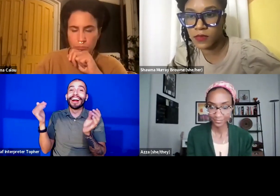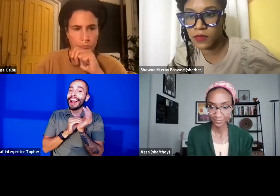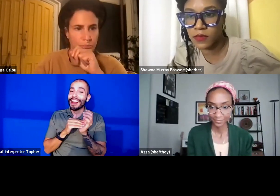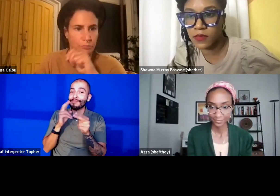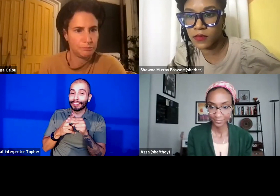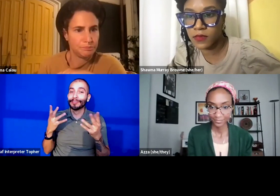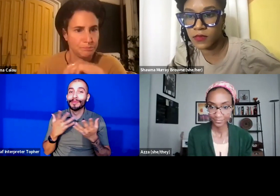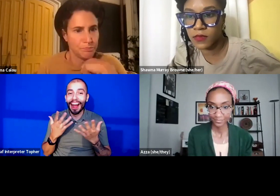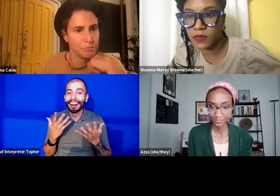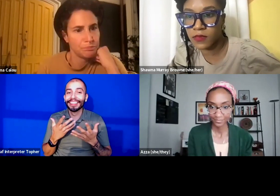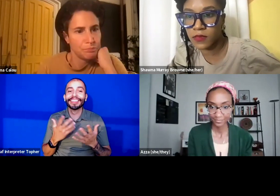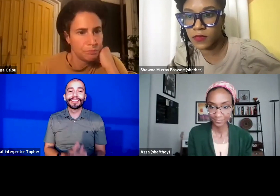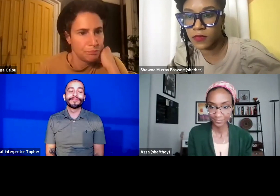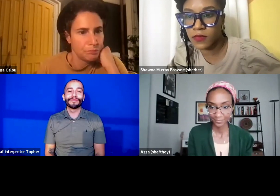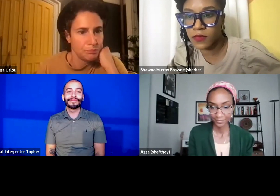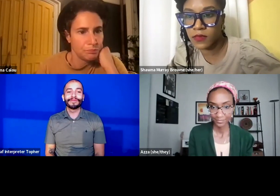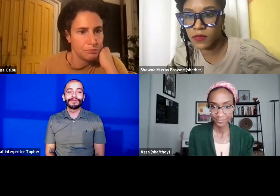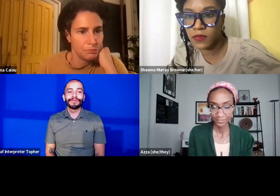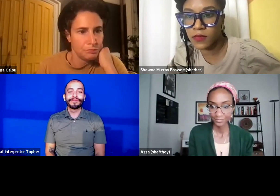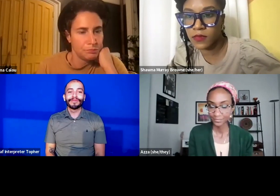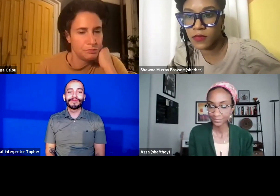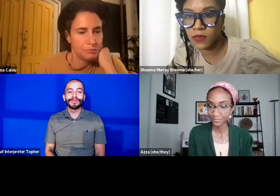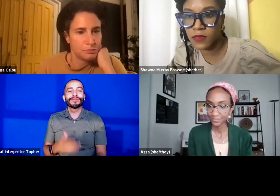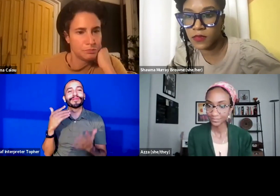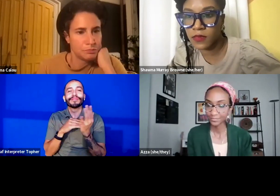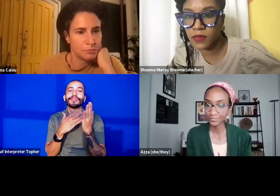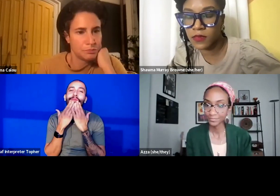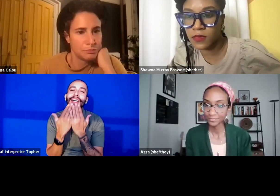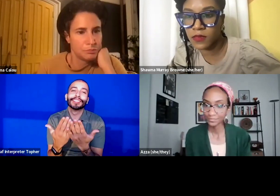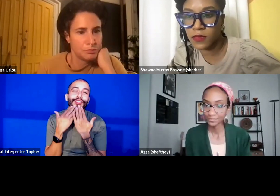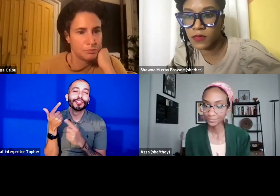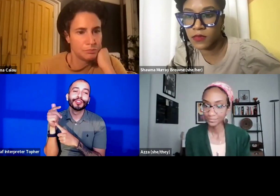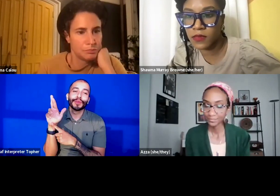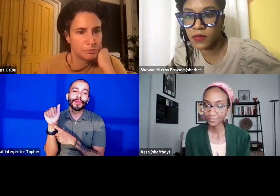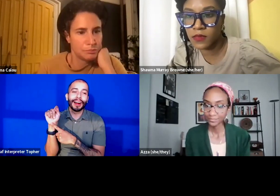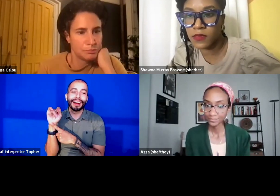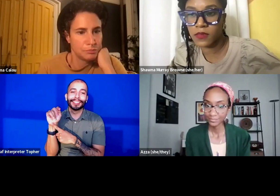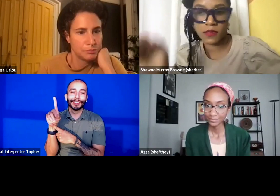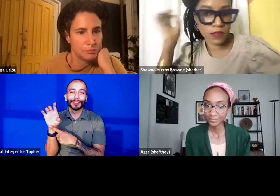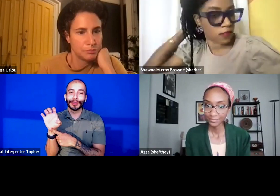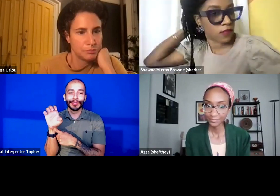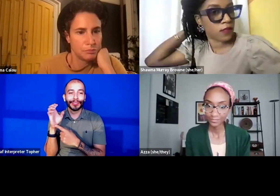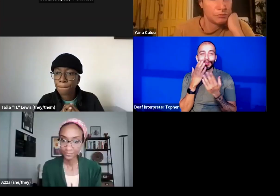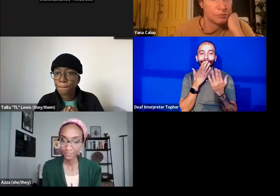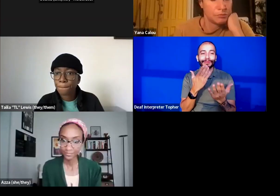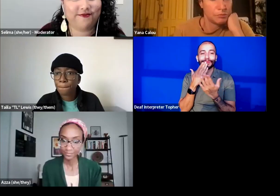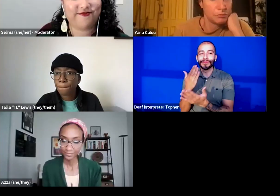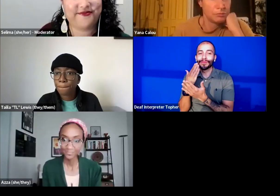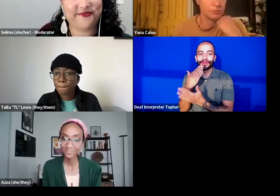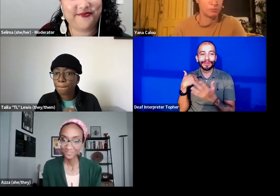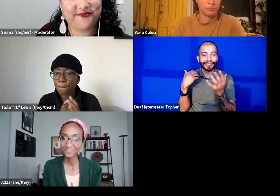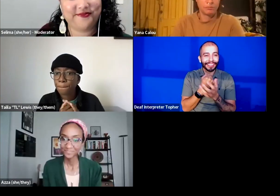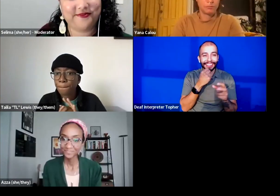to gallery here so I can see everyone. Encourage folks who want to turn their video on and can. I want to thank Selima, our moderator,